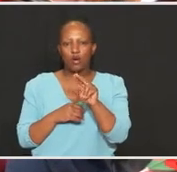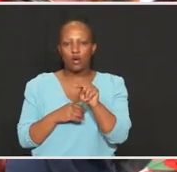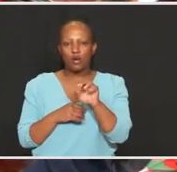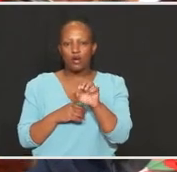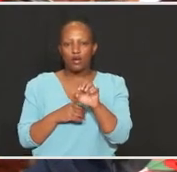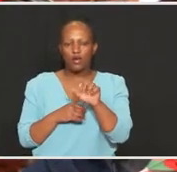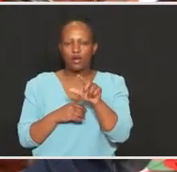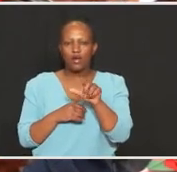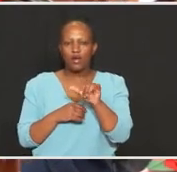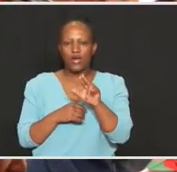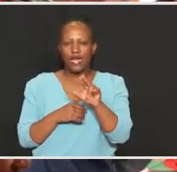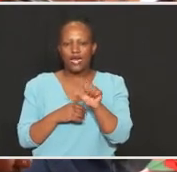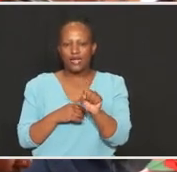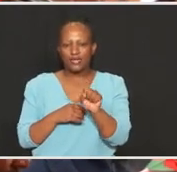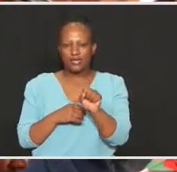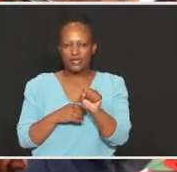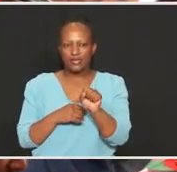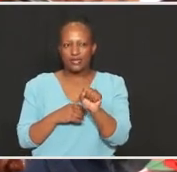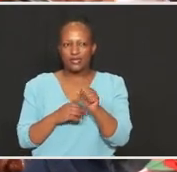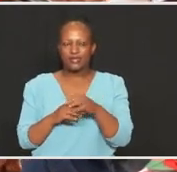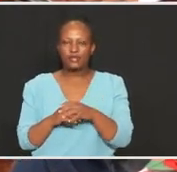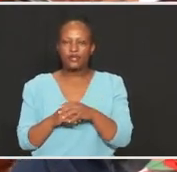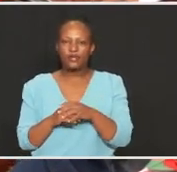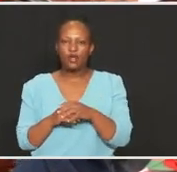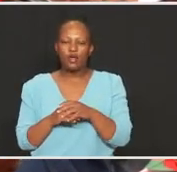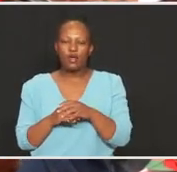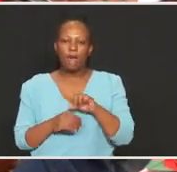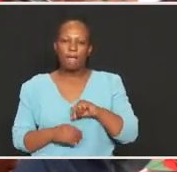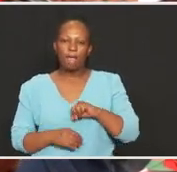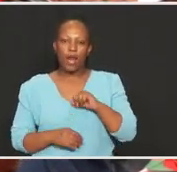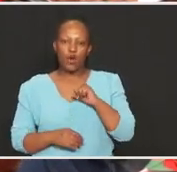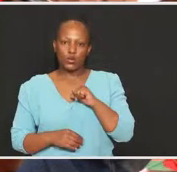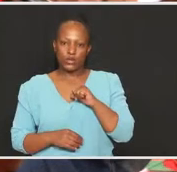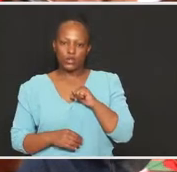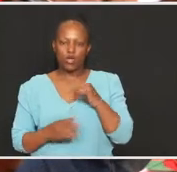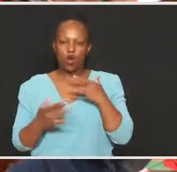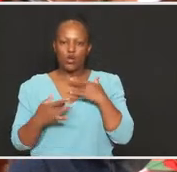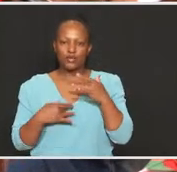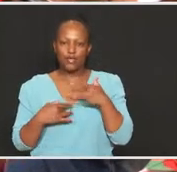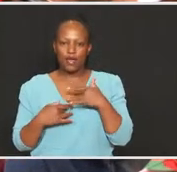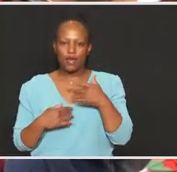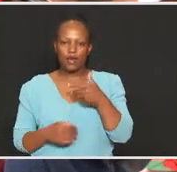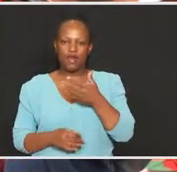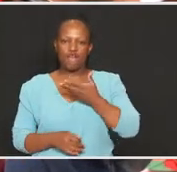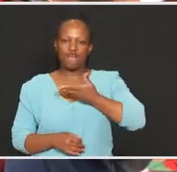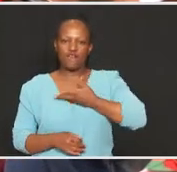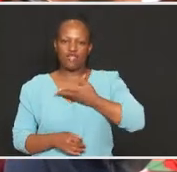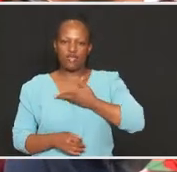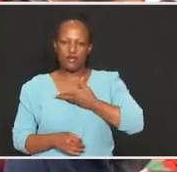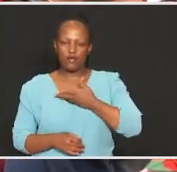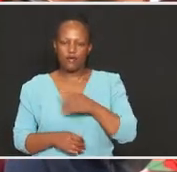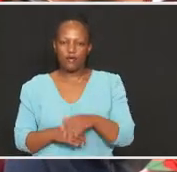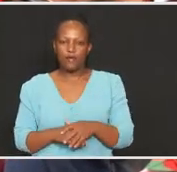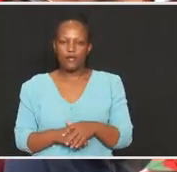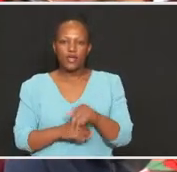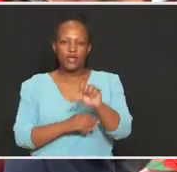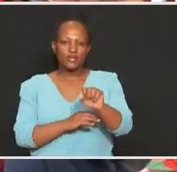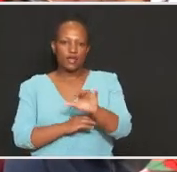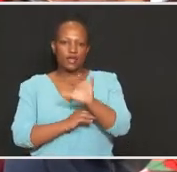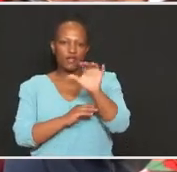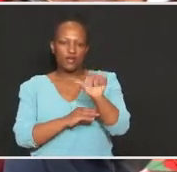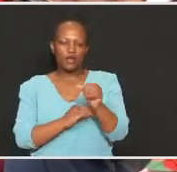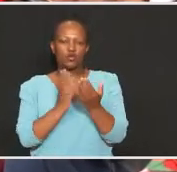proud but concerned parent we reject the South African schools act